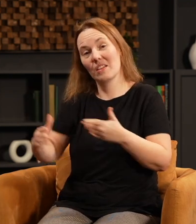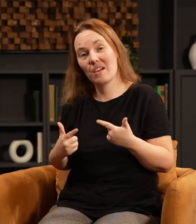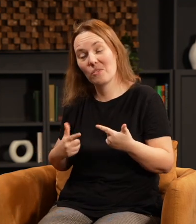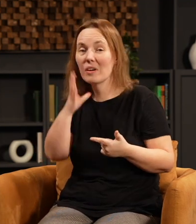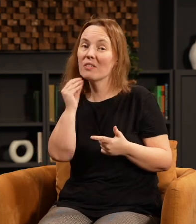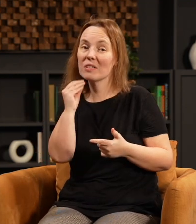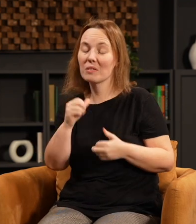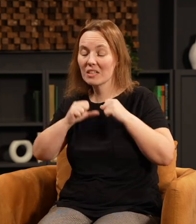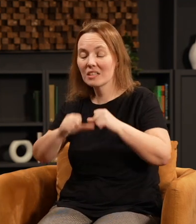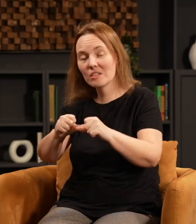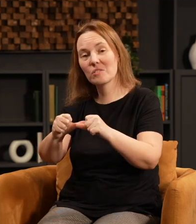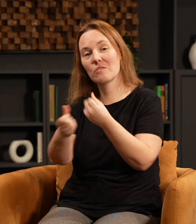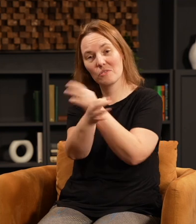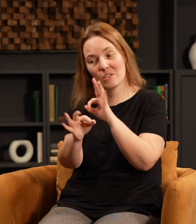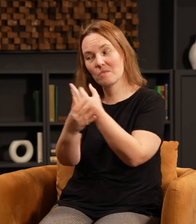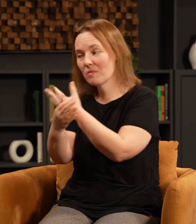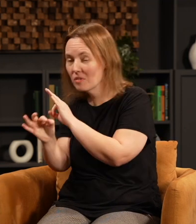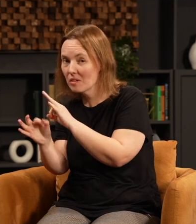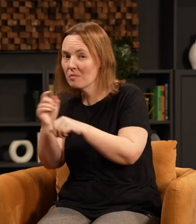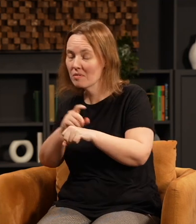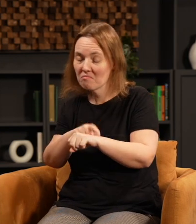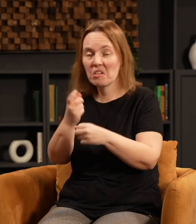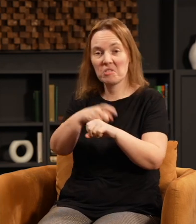to experience ongoing freedom from time to time.